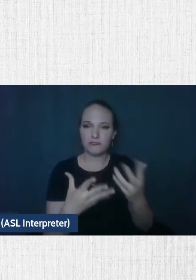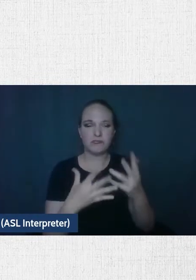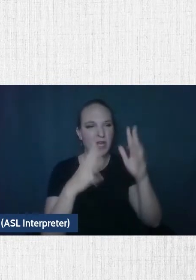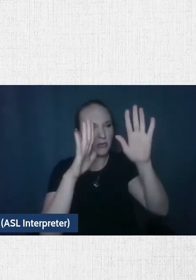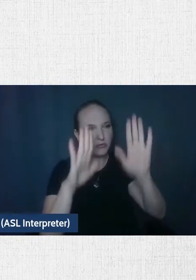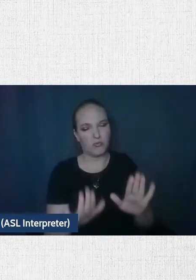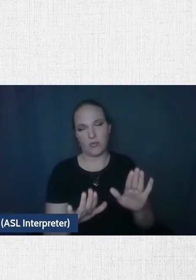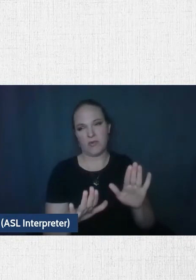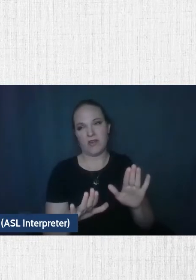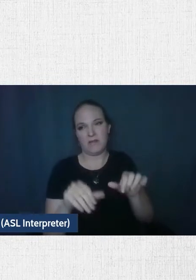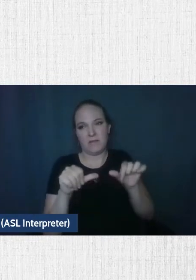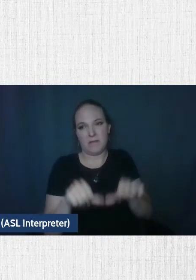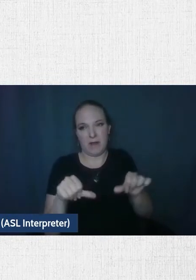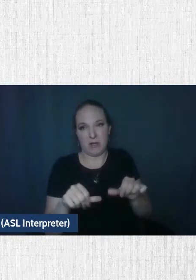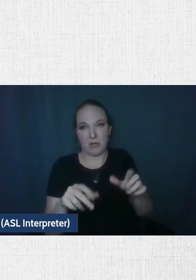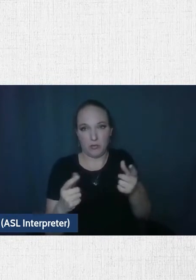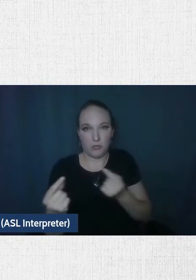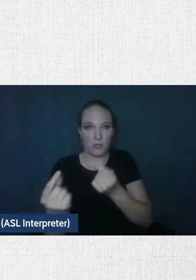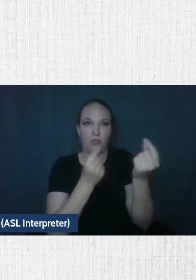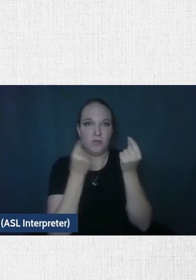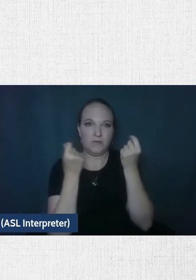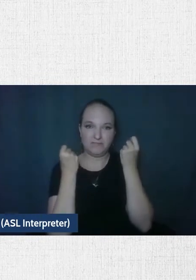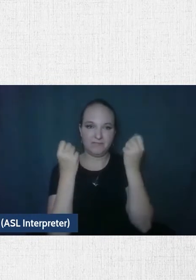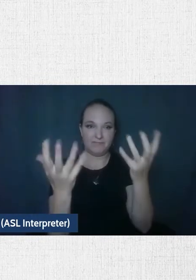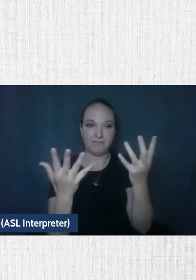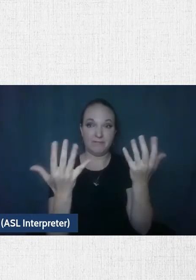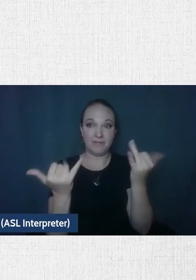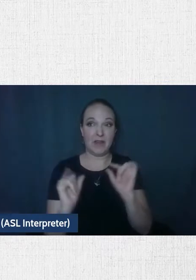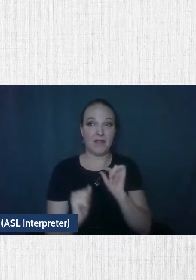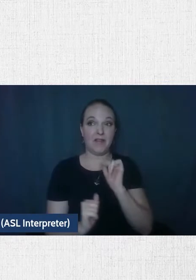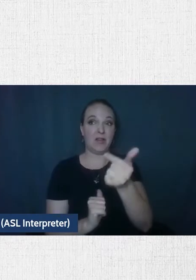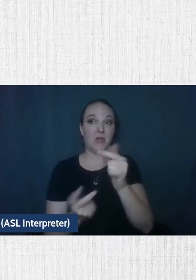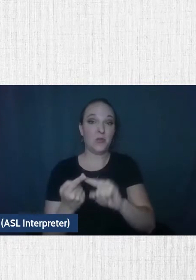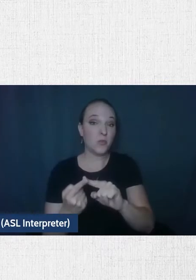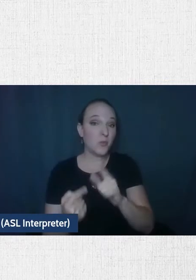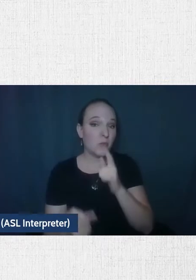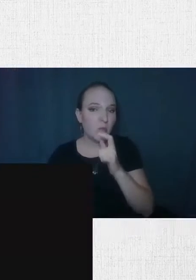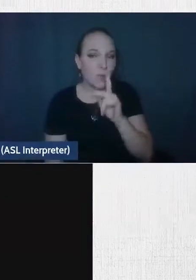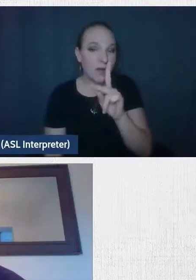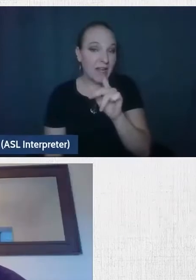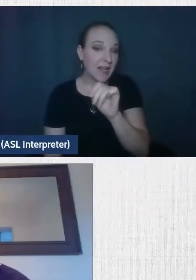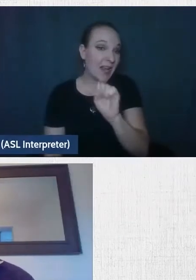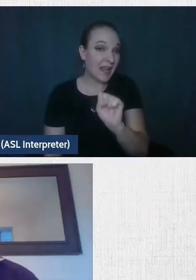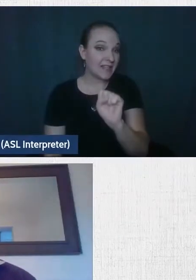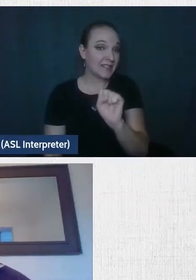do. I think it's back to you, Kaz.